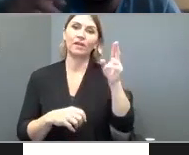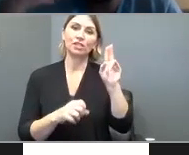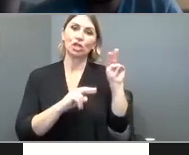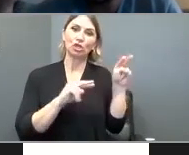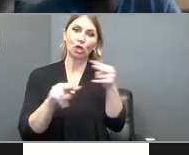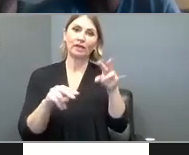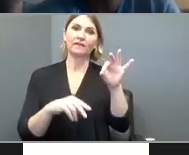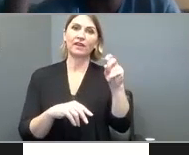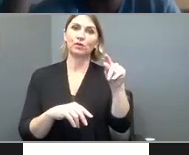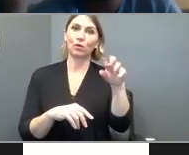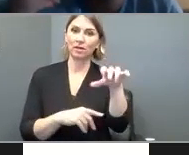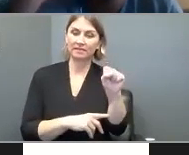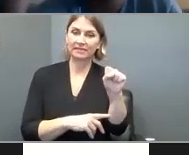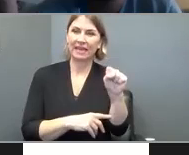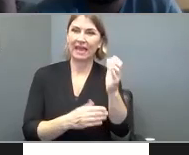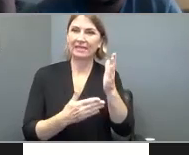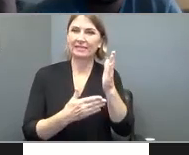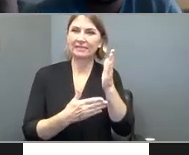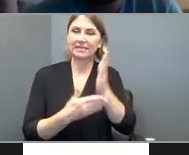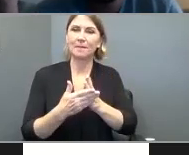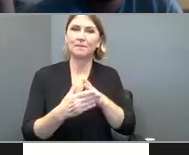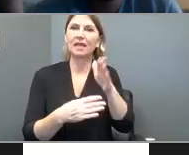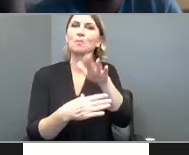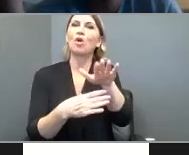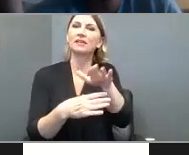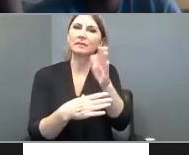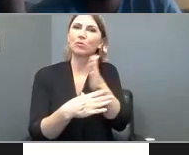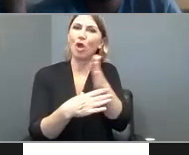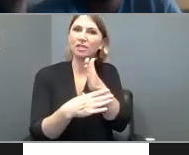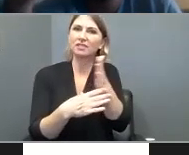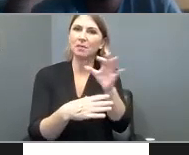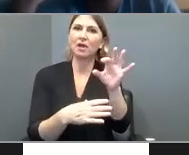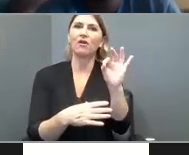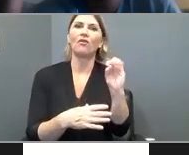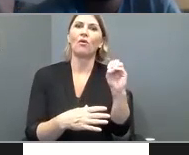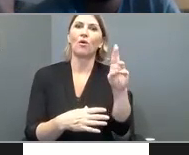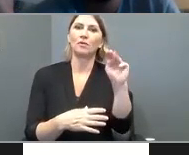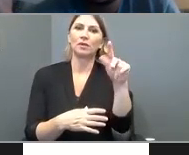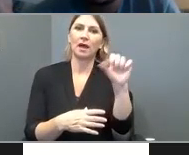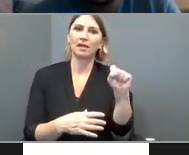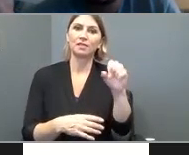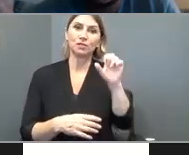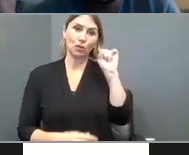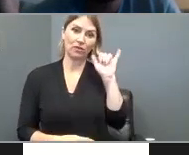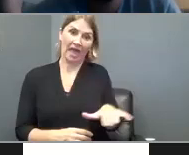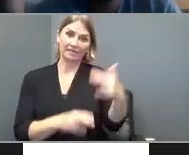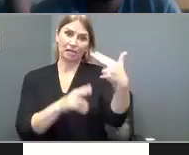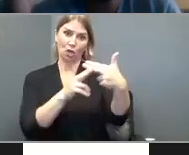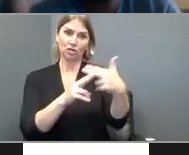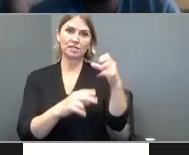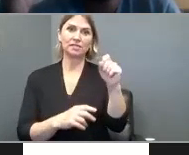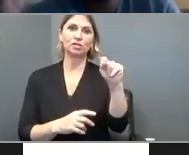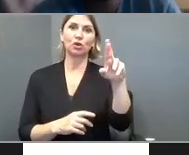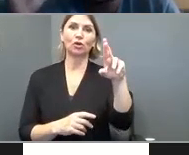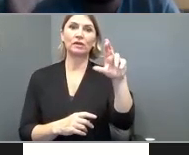factorials as some approximate formula. So that is where something called a Stirling's formula comes into place, where